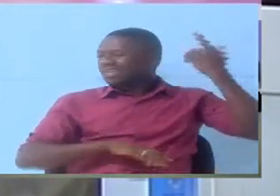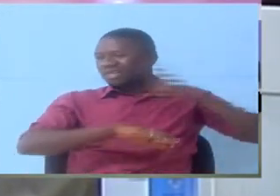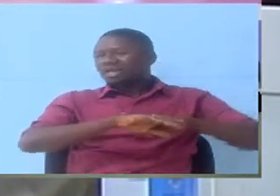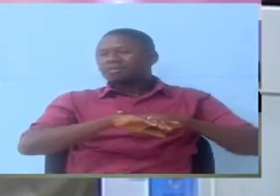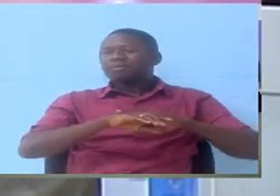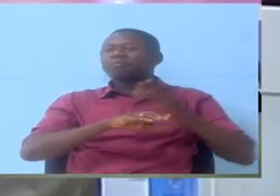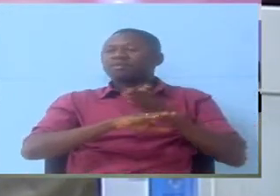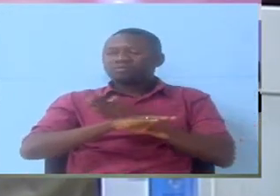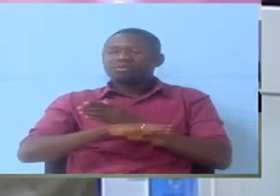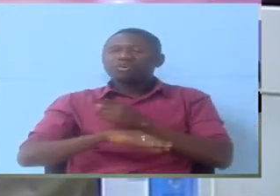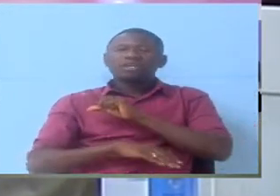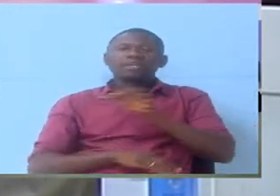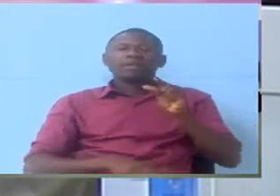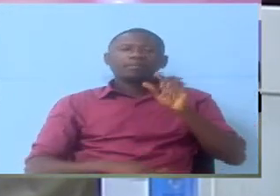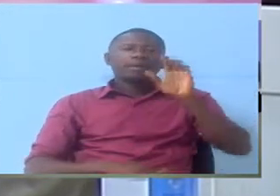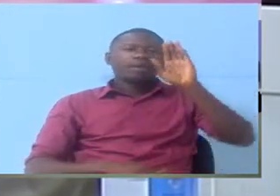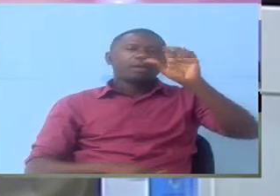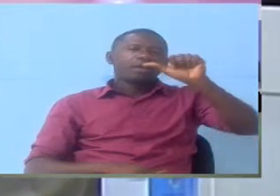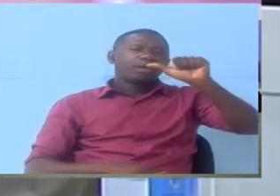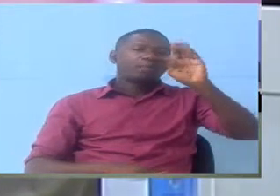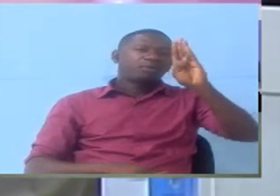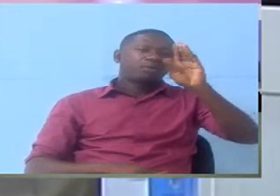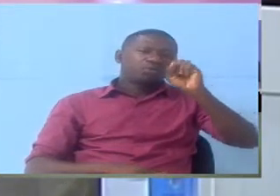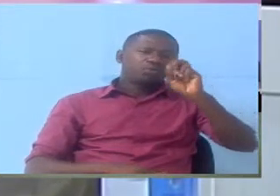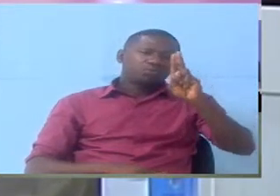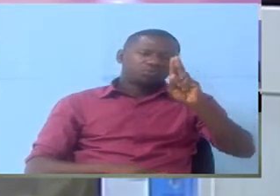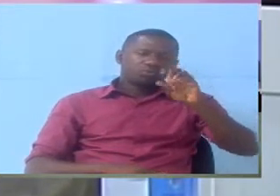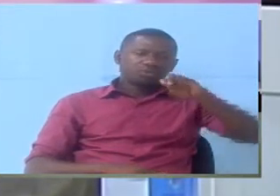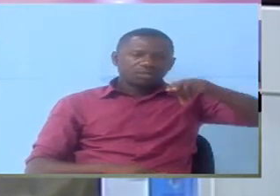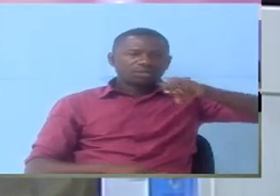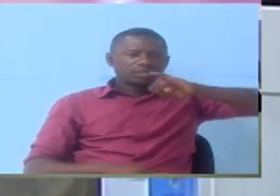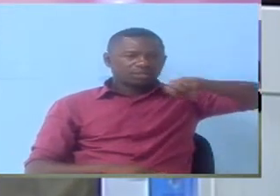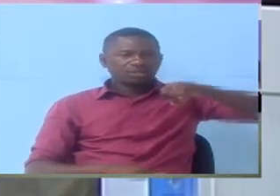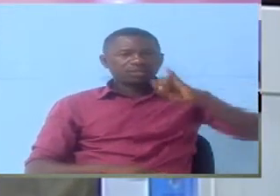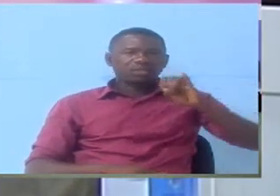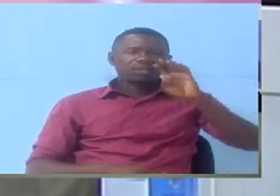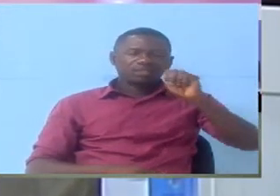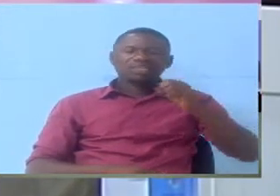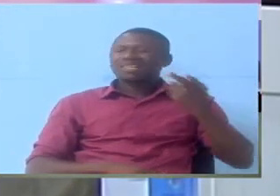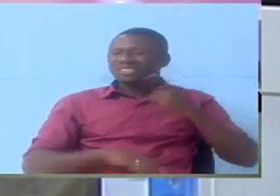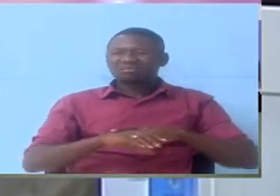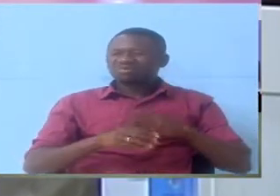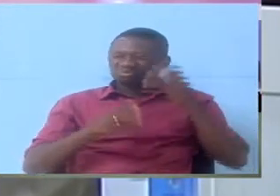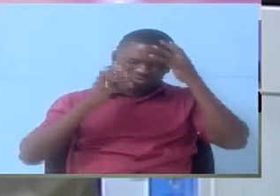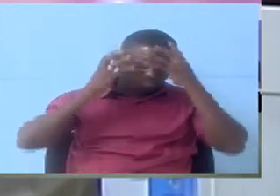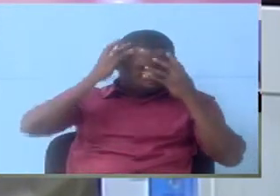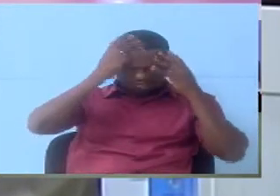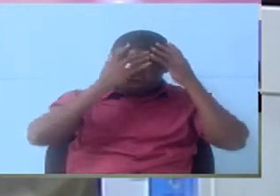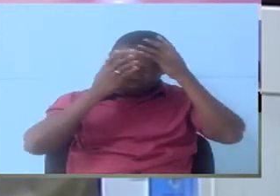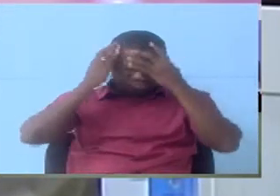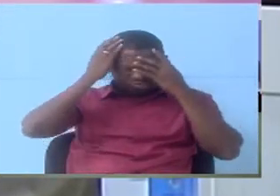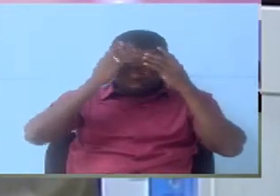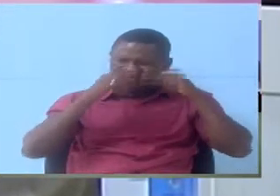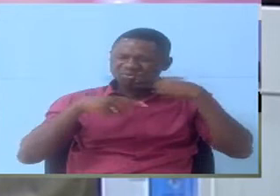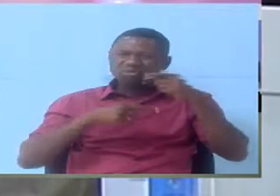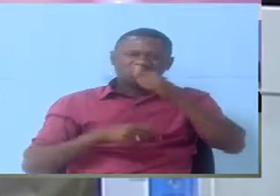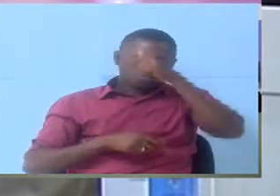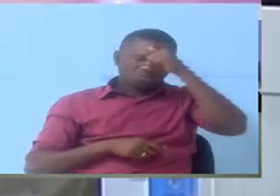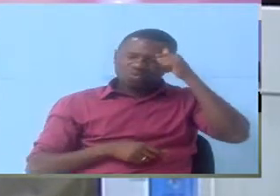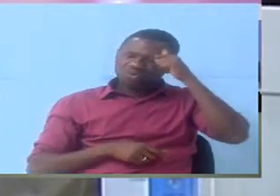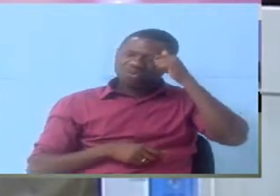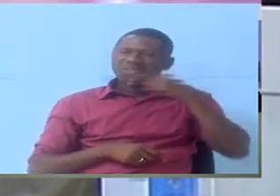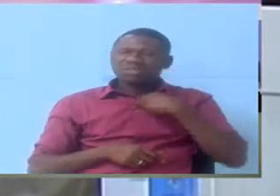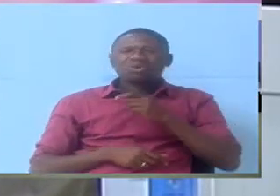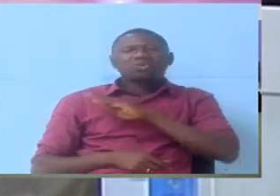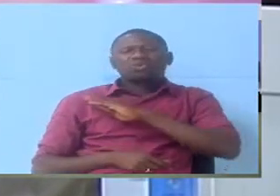Utumo kafule Abunjai. He was also kind of frustrated. Wofana nataka jikila teoti yala dukuoto. He